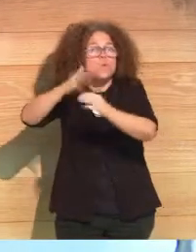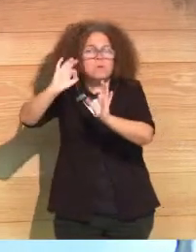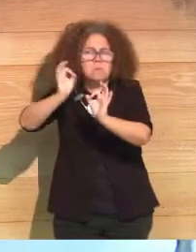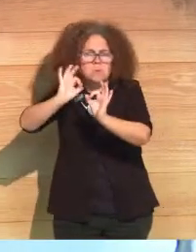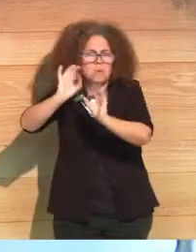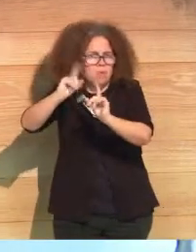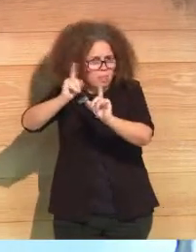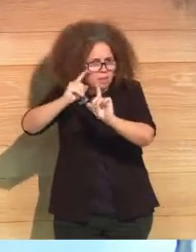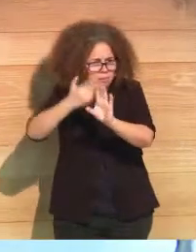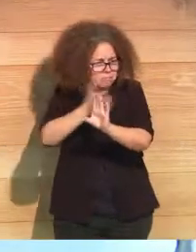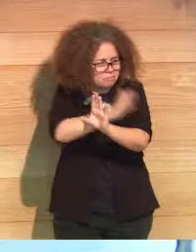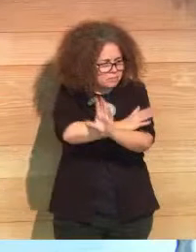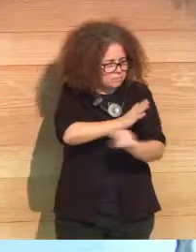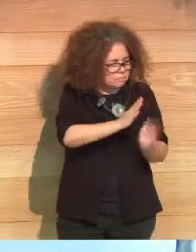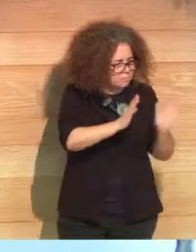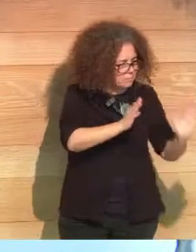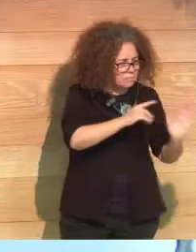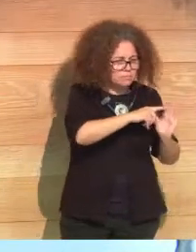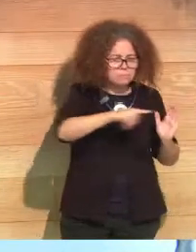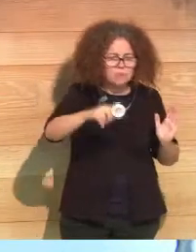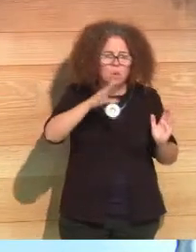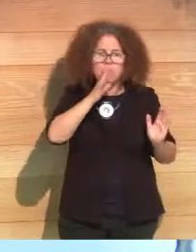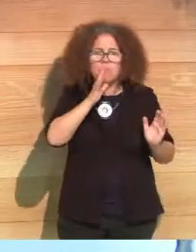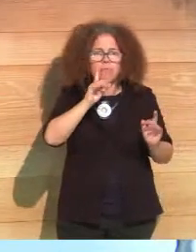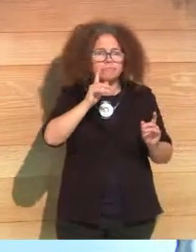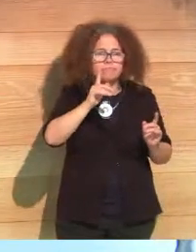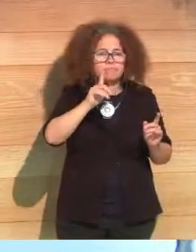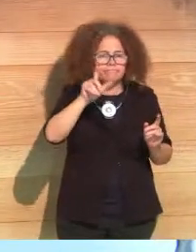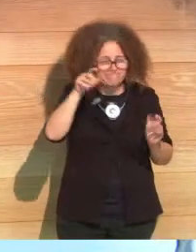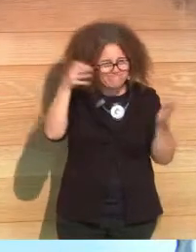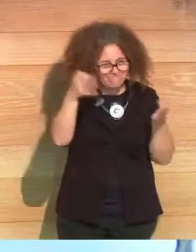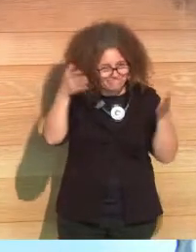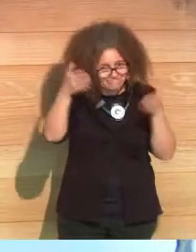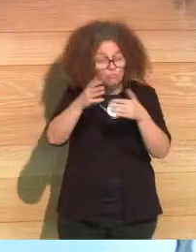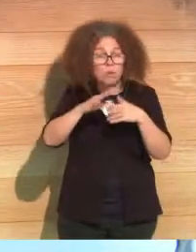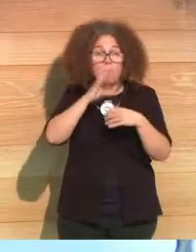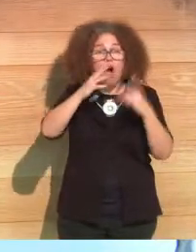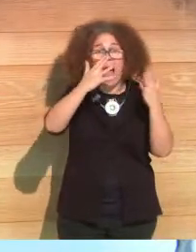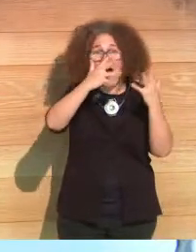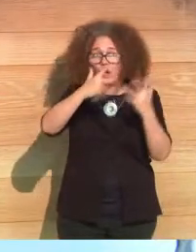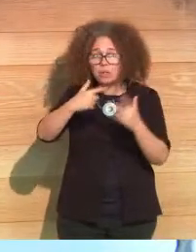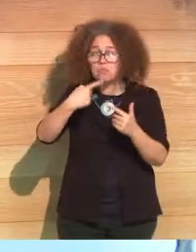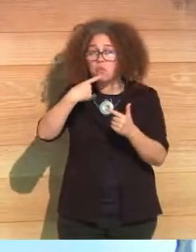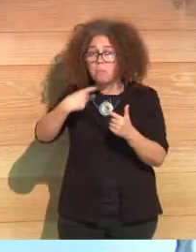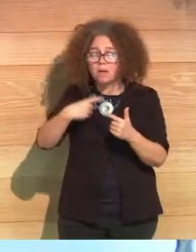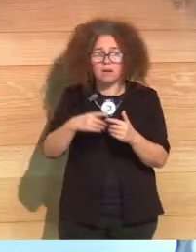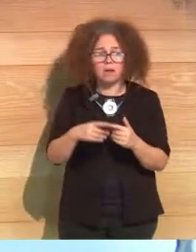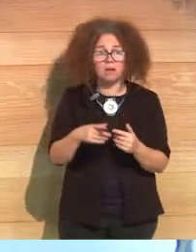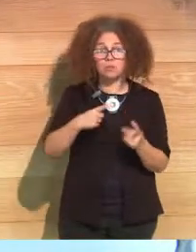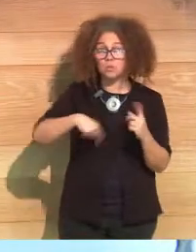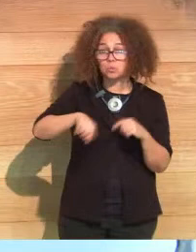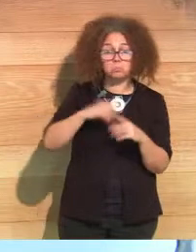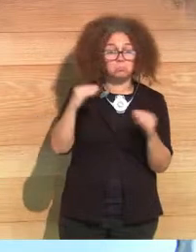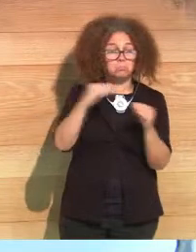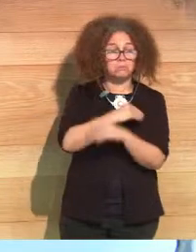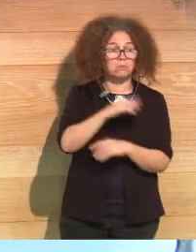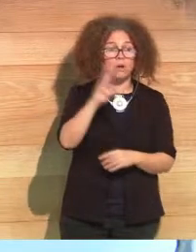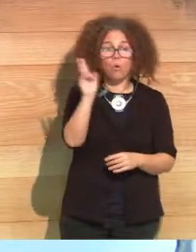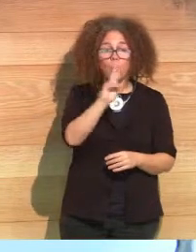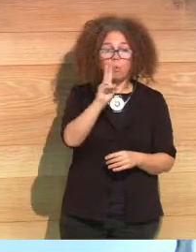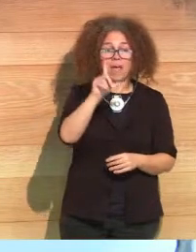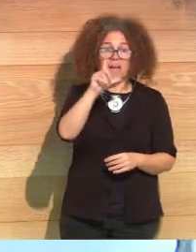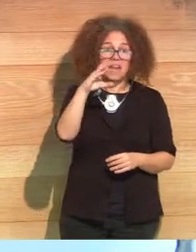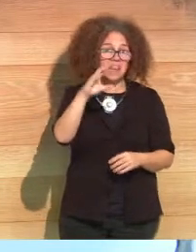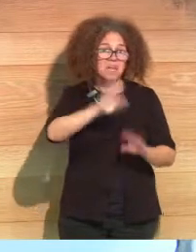a really complex... But like, no, VLC. Like... So in the past few years, our perception of the world has shifted